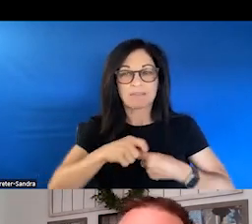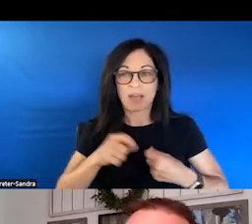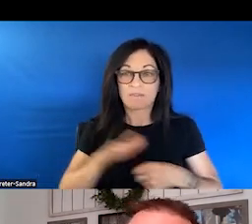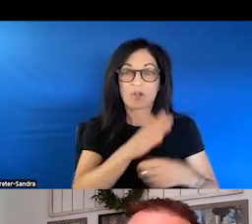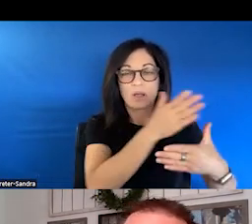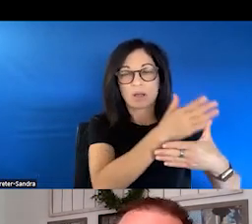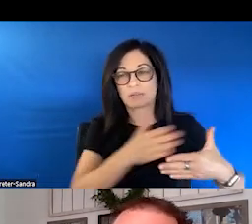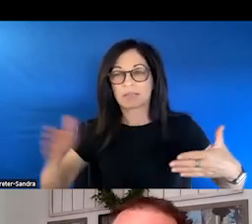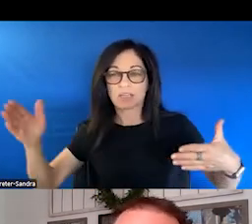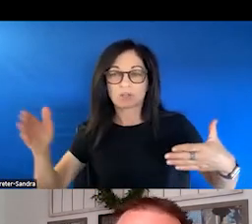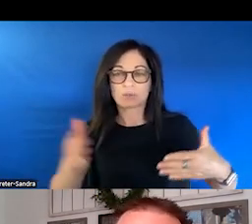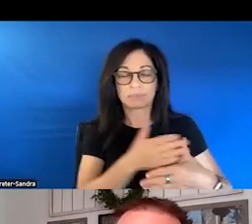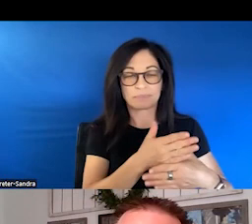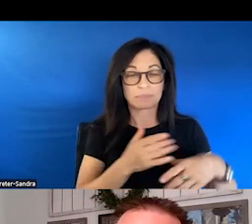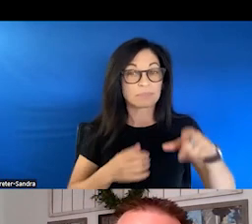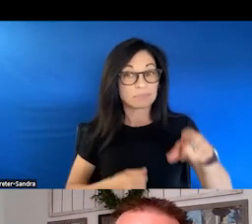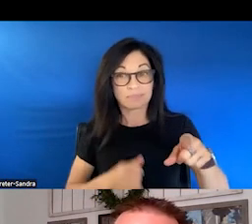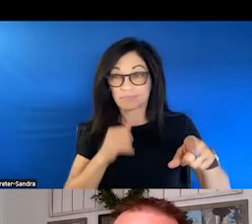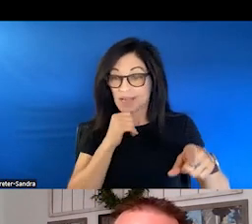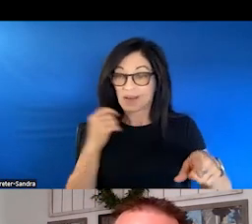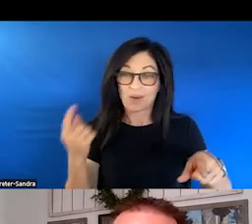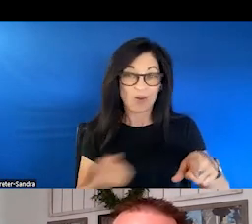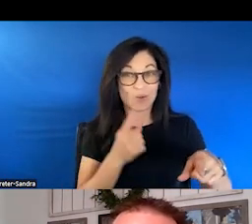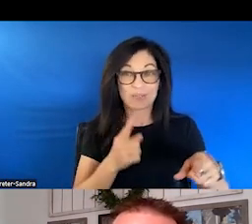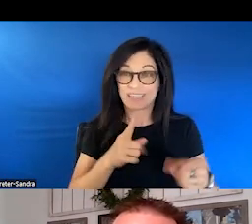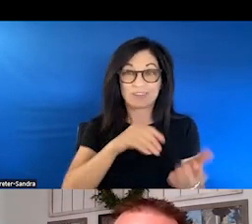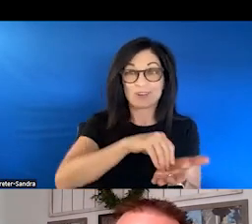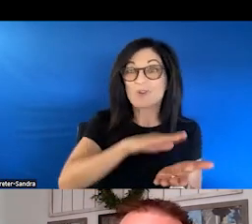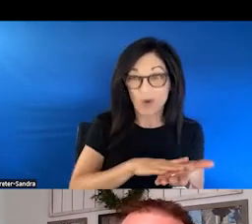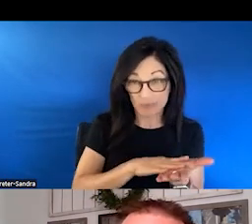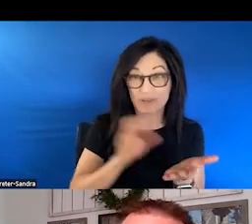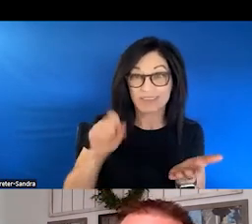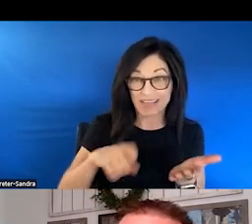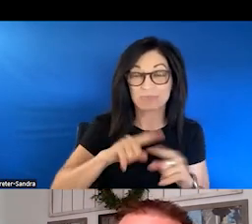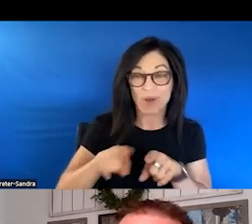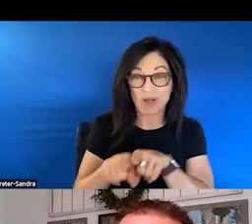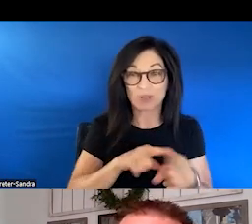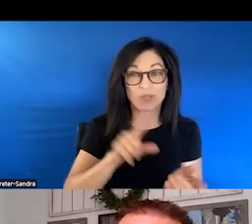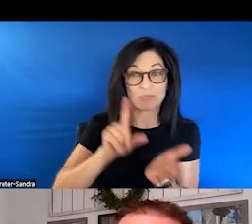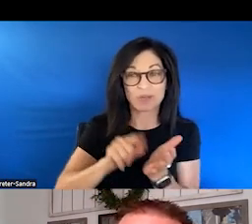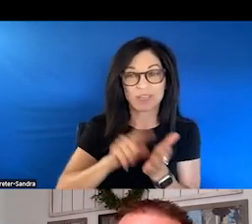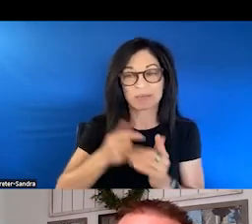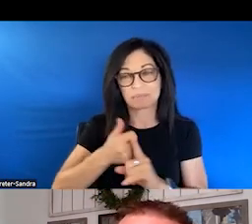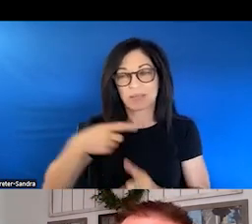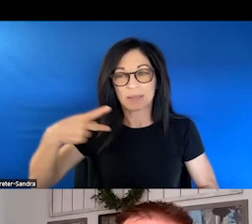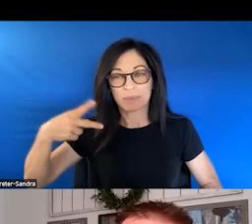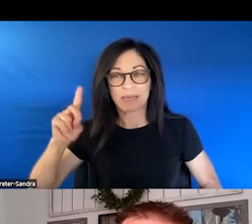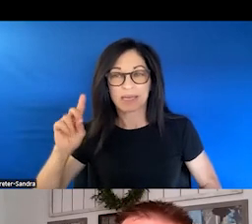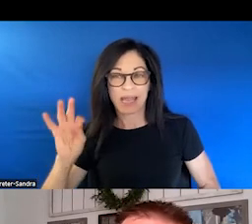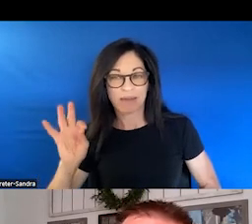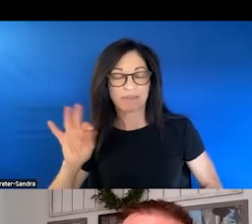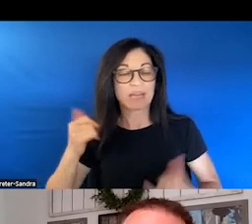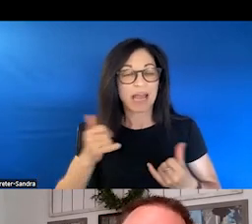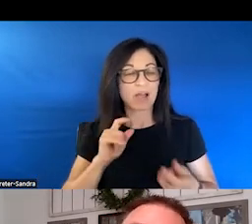is all not only reportable, but you can print it out quickly with a PDF. But the clicks are pretty straightforward. Go into add a